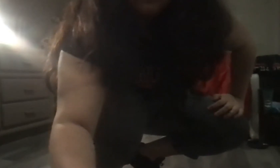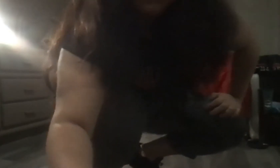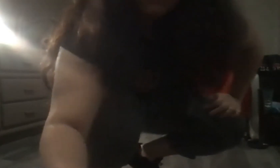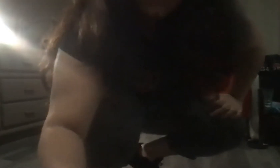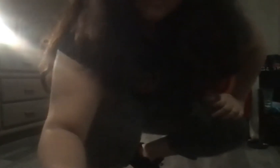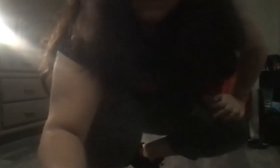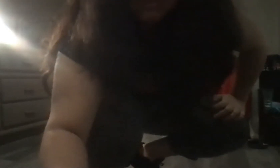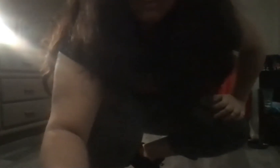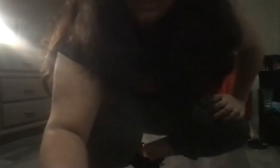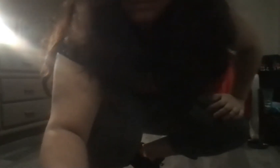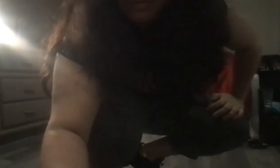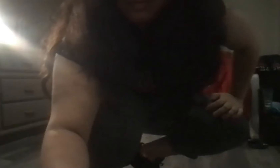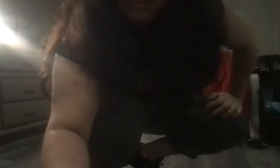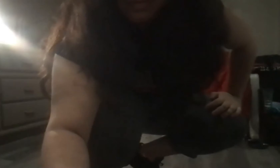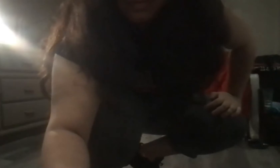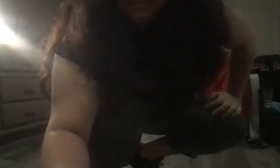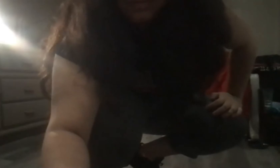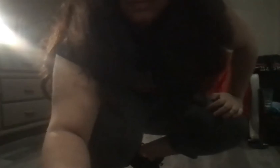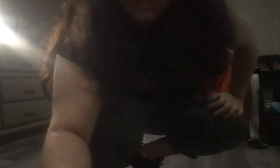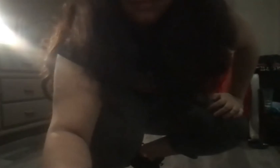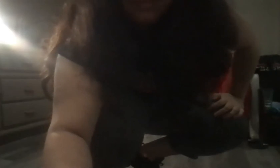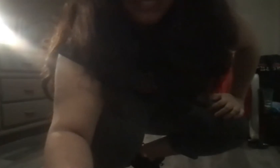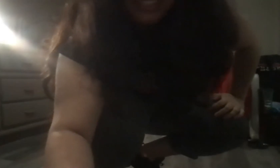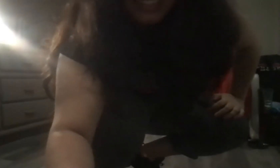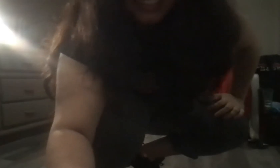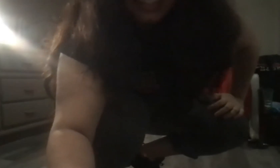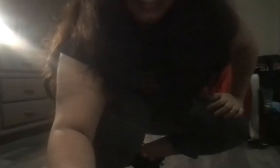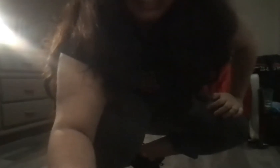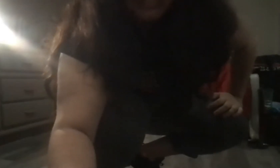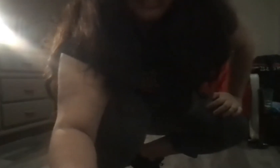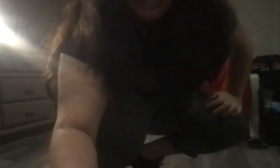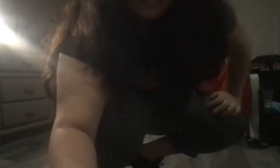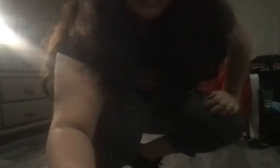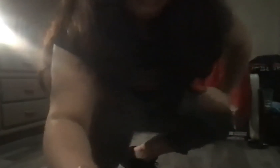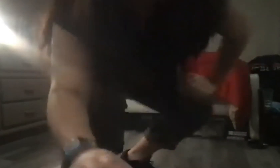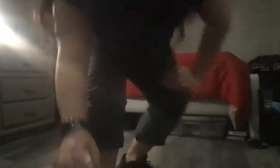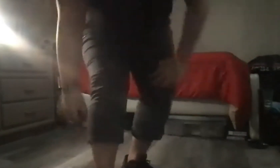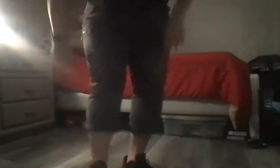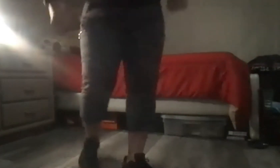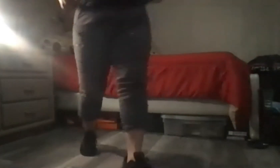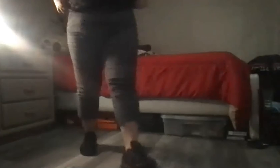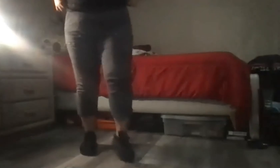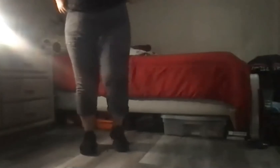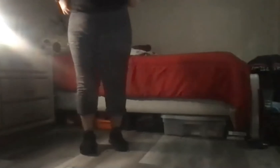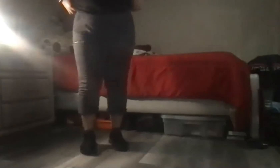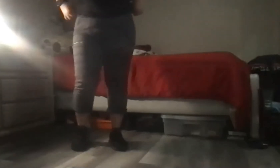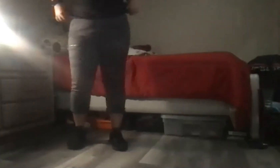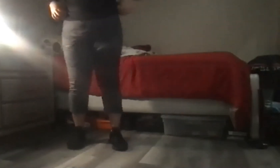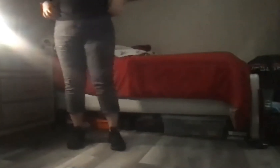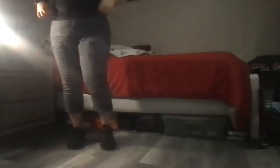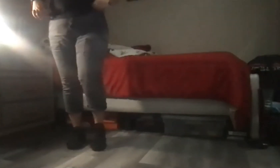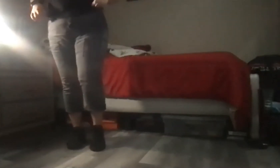Girl, just let your hair down. Let's paint the whole town. Life is our playground, yeah.